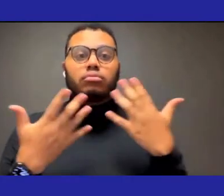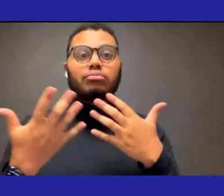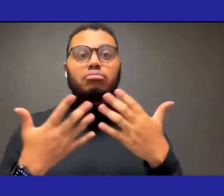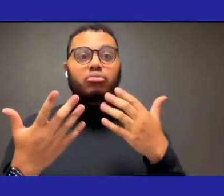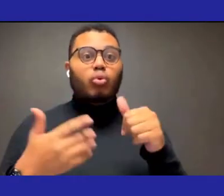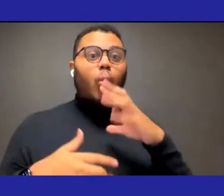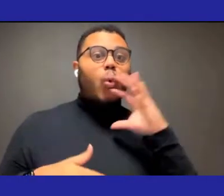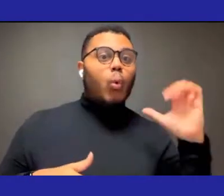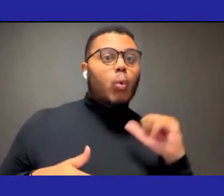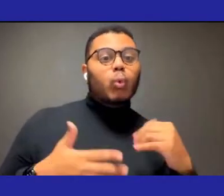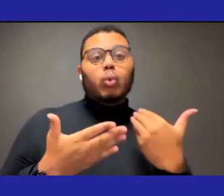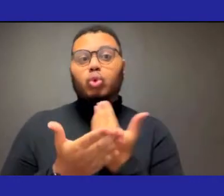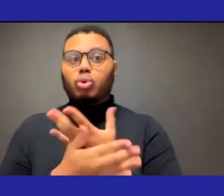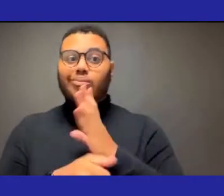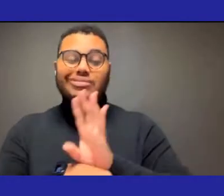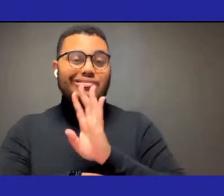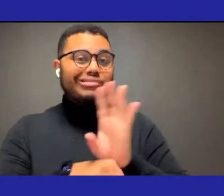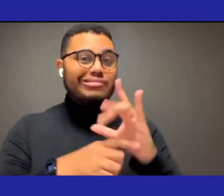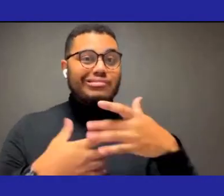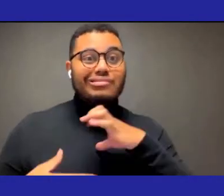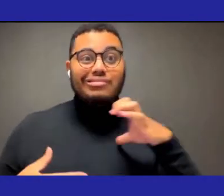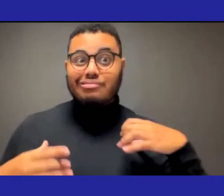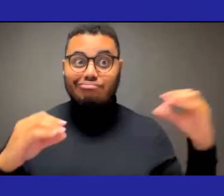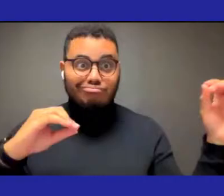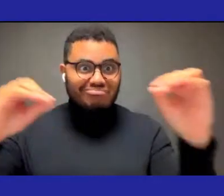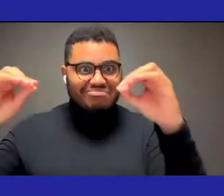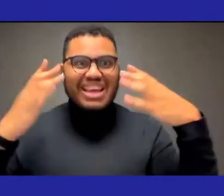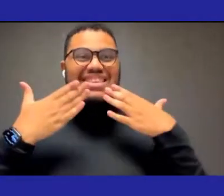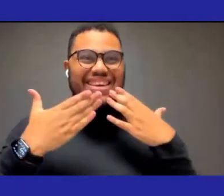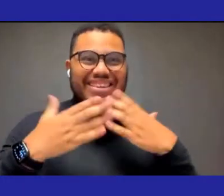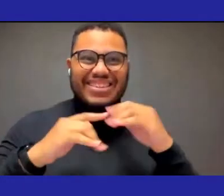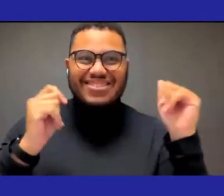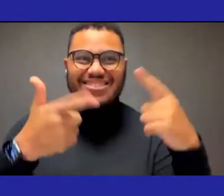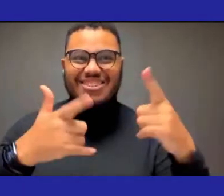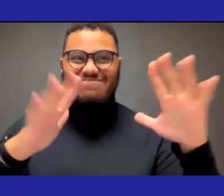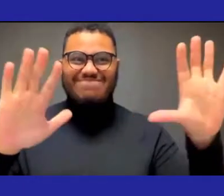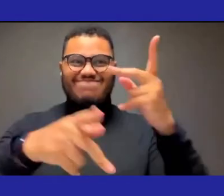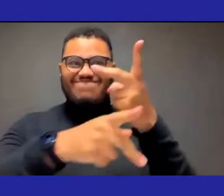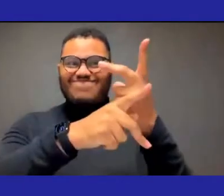the committee? There being none, thank you all. Adjourned. Thank you.